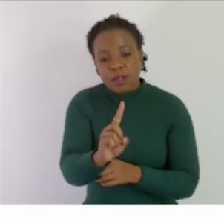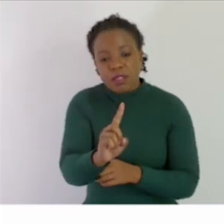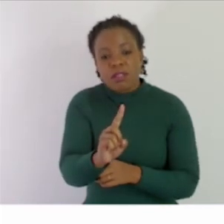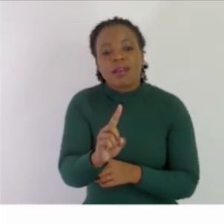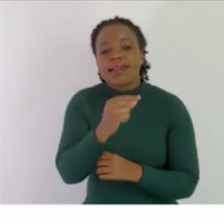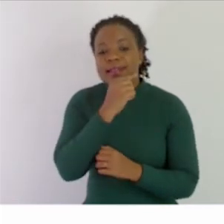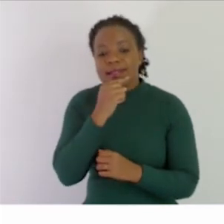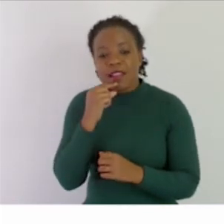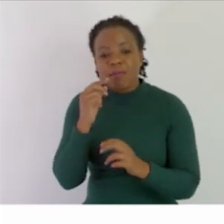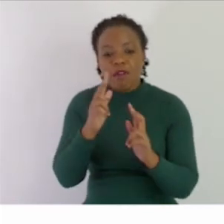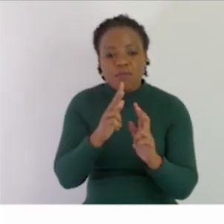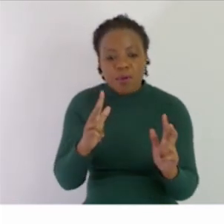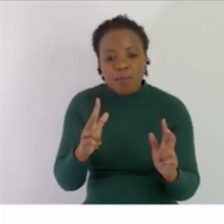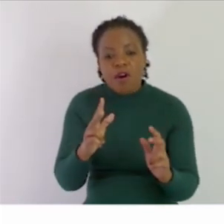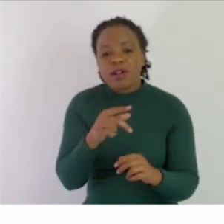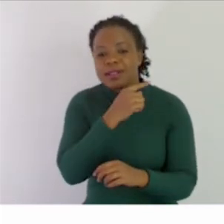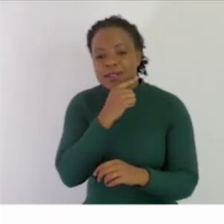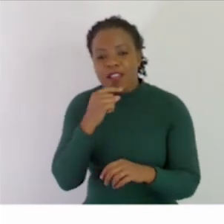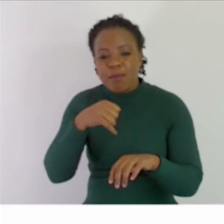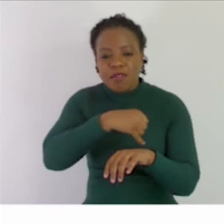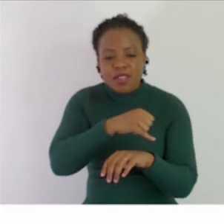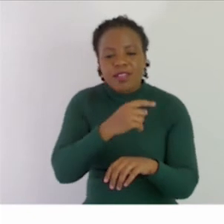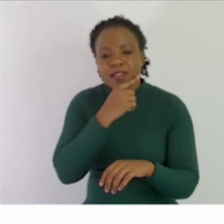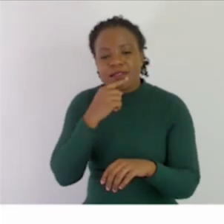places. You talked about proper and common nouns.